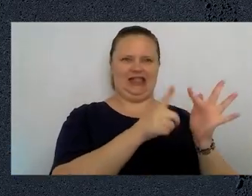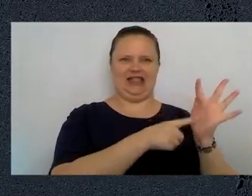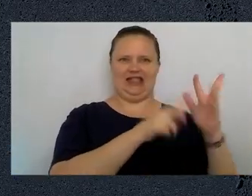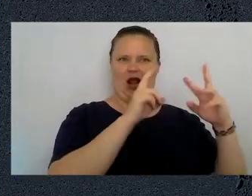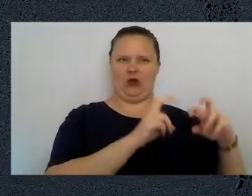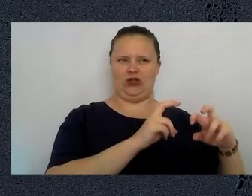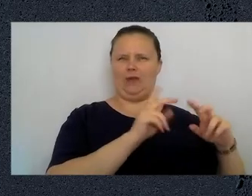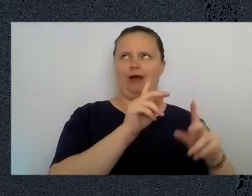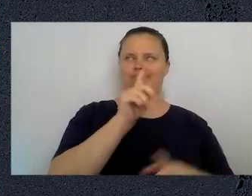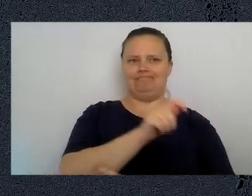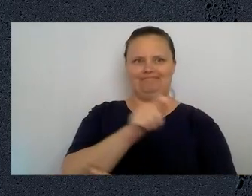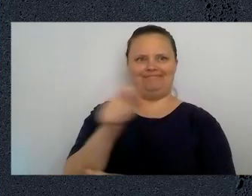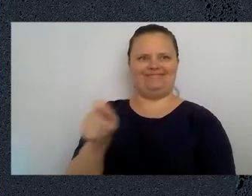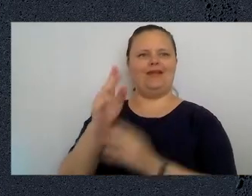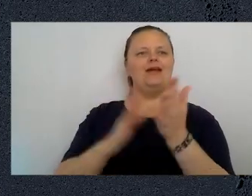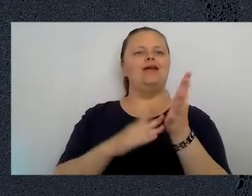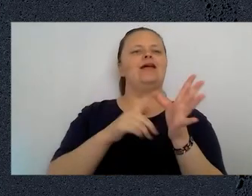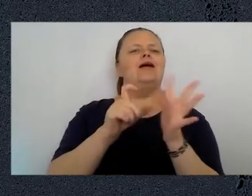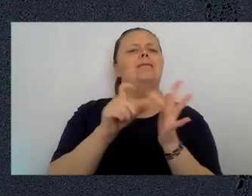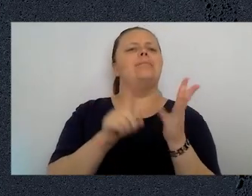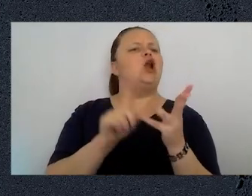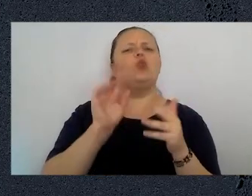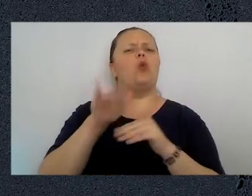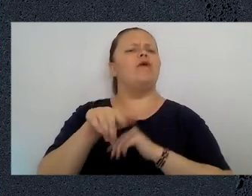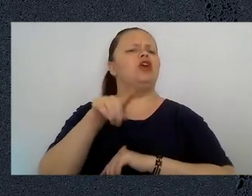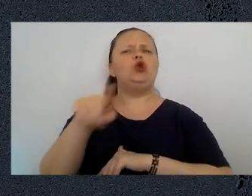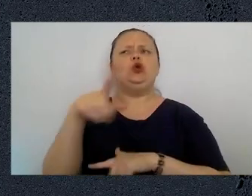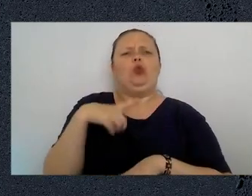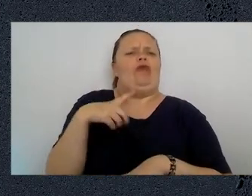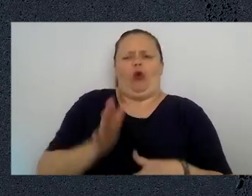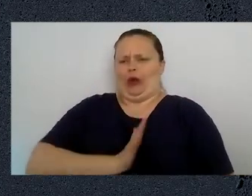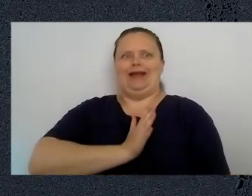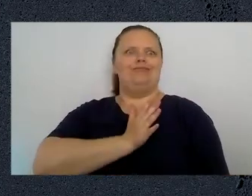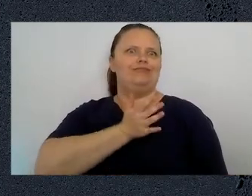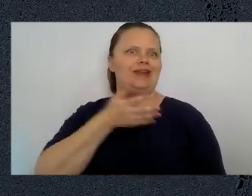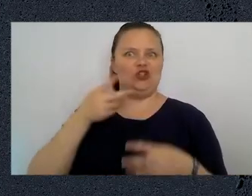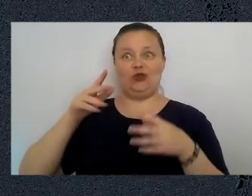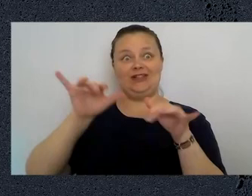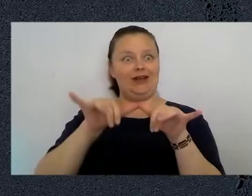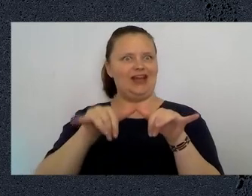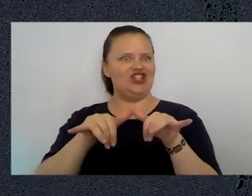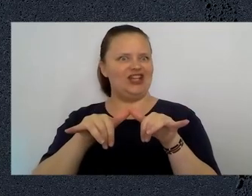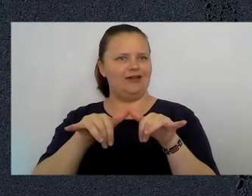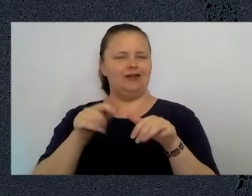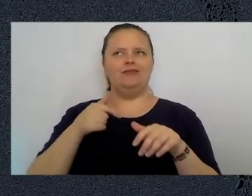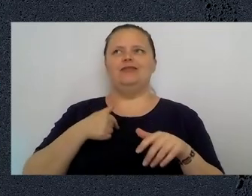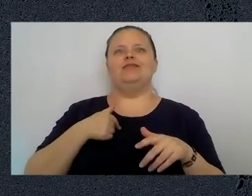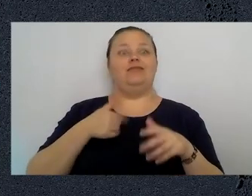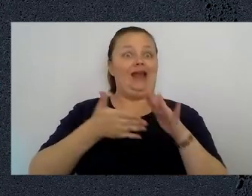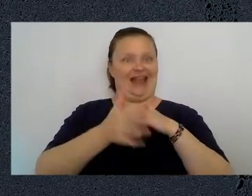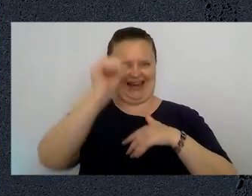you? What pulled you into the world of engineering? I did my undergraduate back in India,